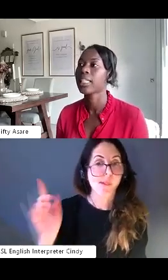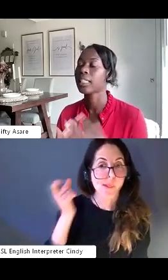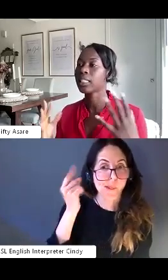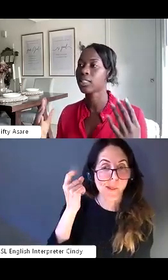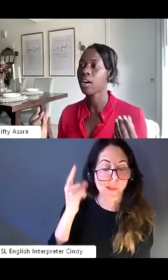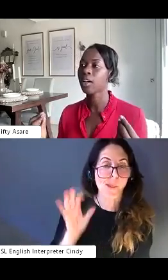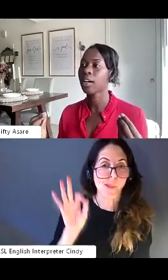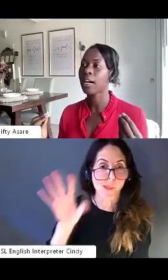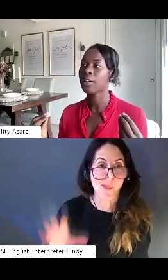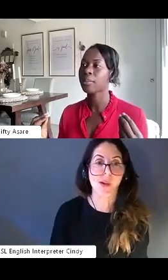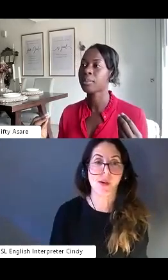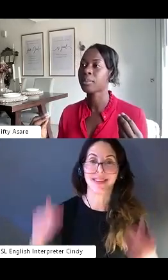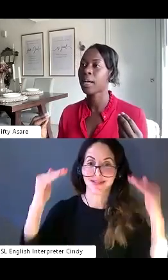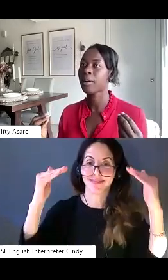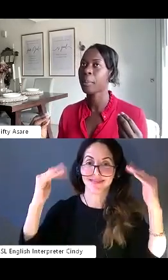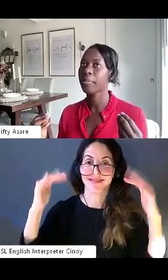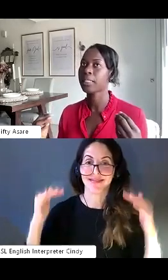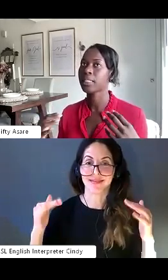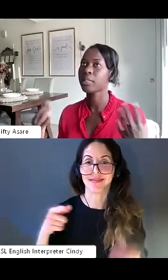that these are